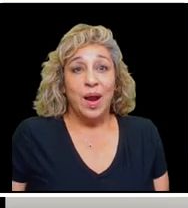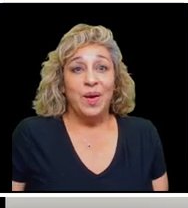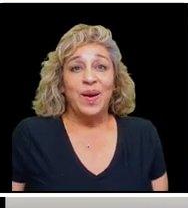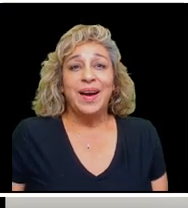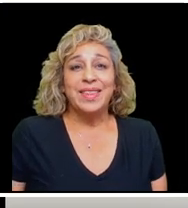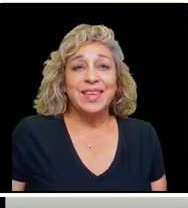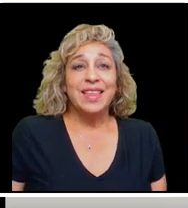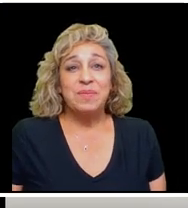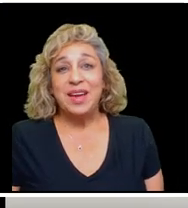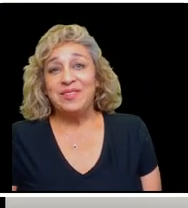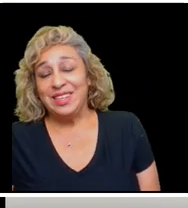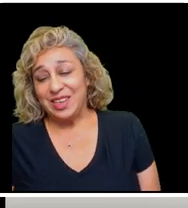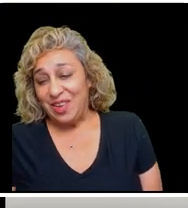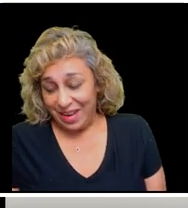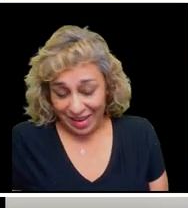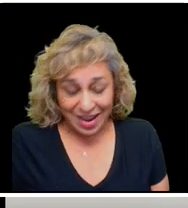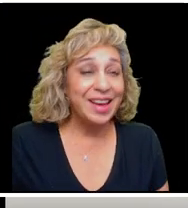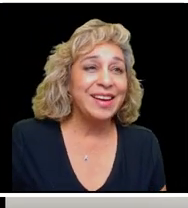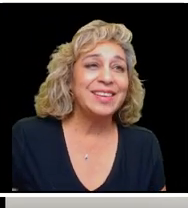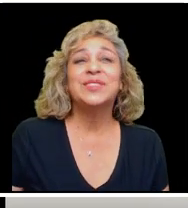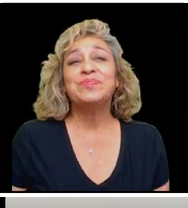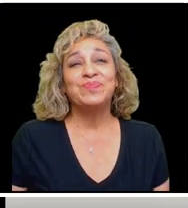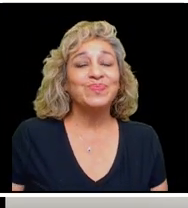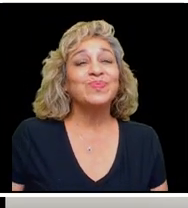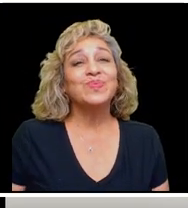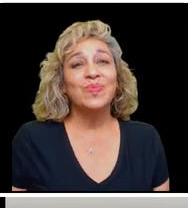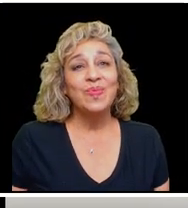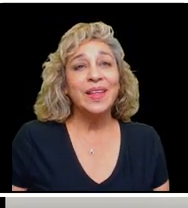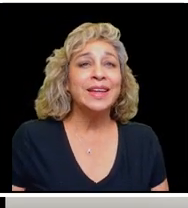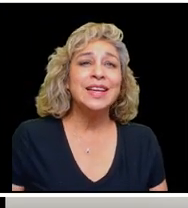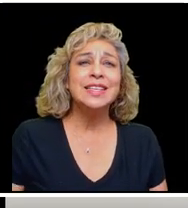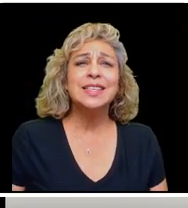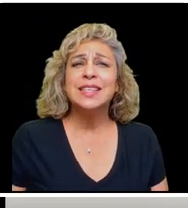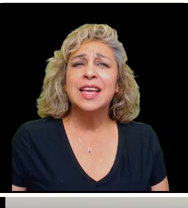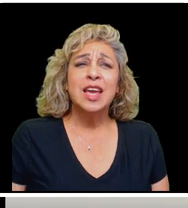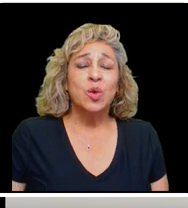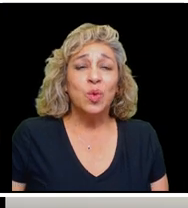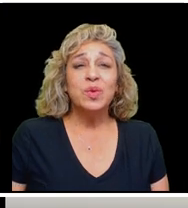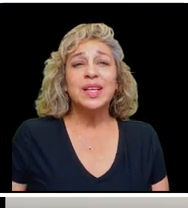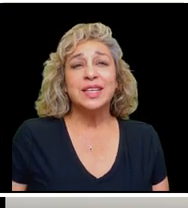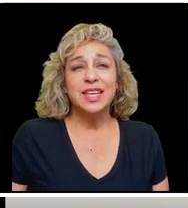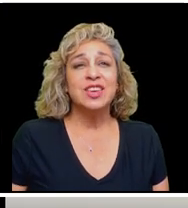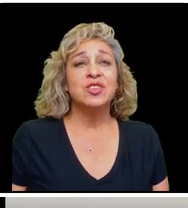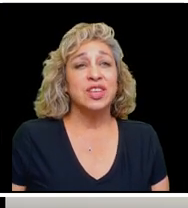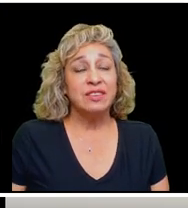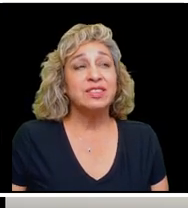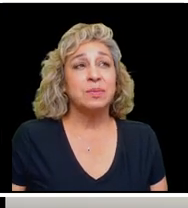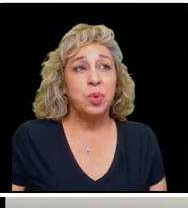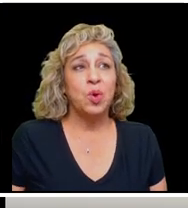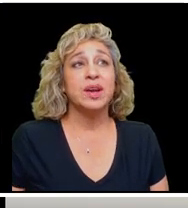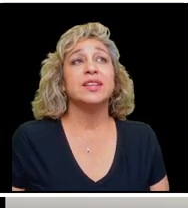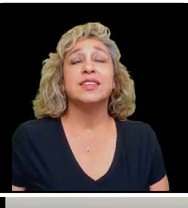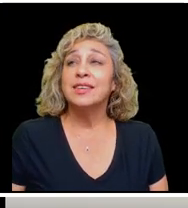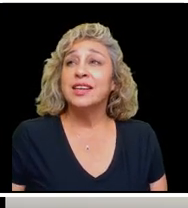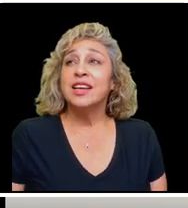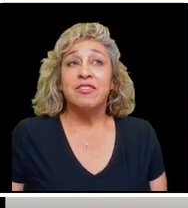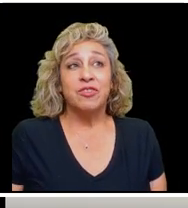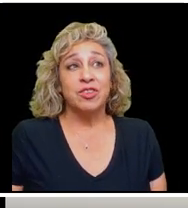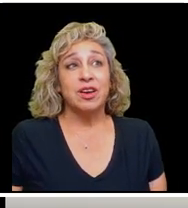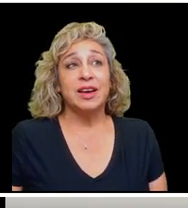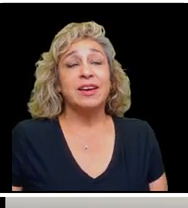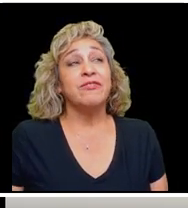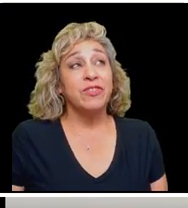Wow I think that man was crying and he says we will continue to give support for